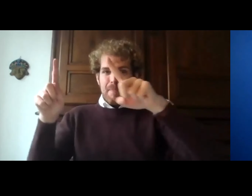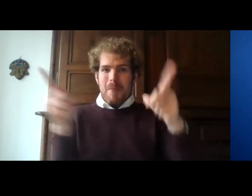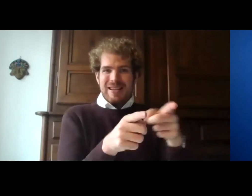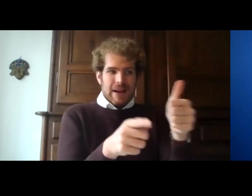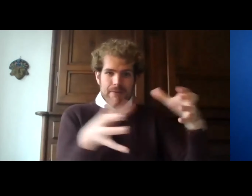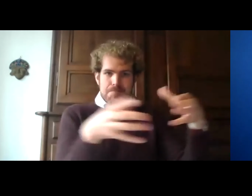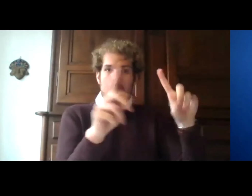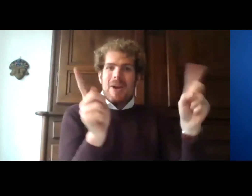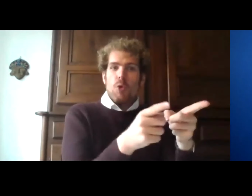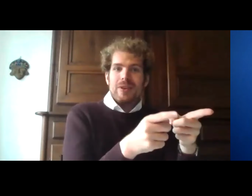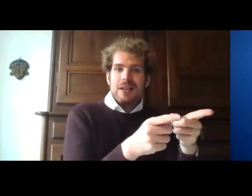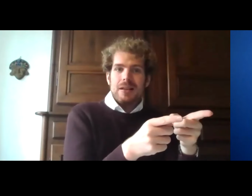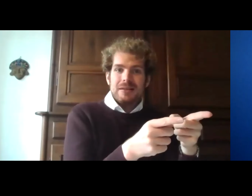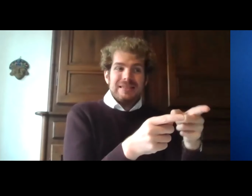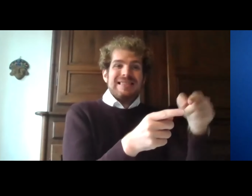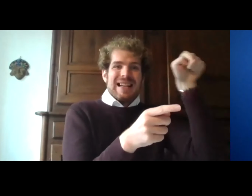literate.